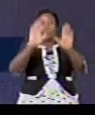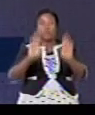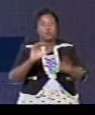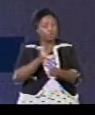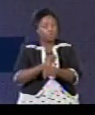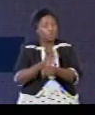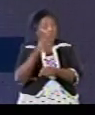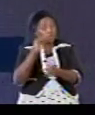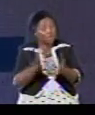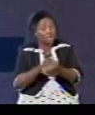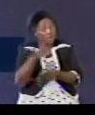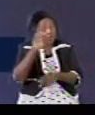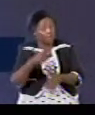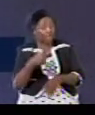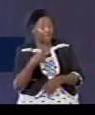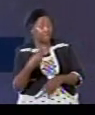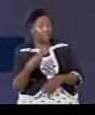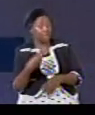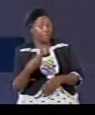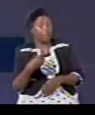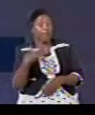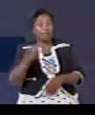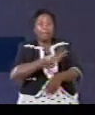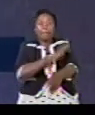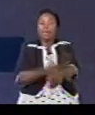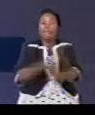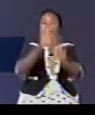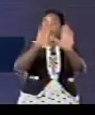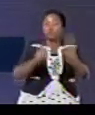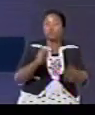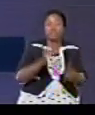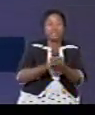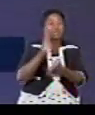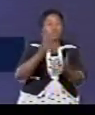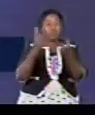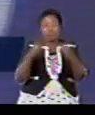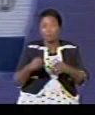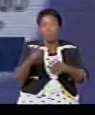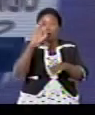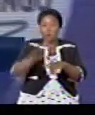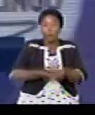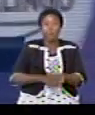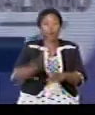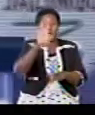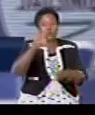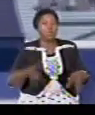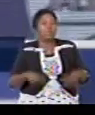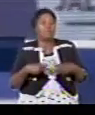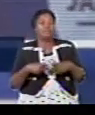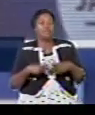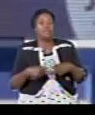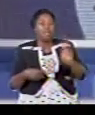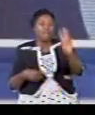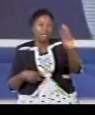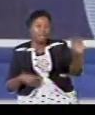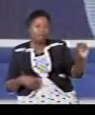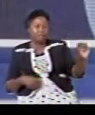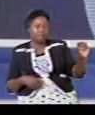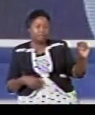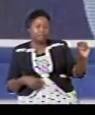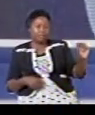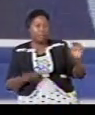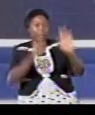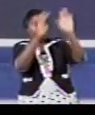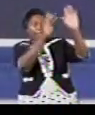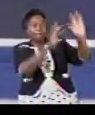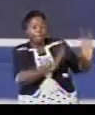that you can tell the mighty miracles that will come upon your life. M,